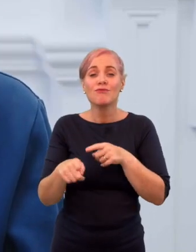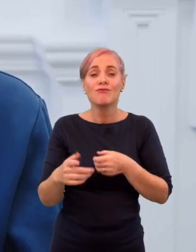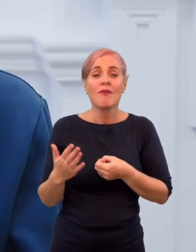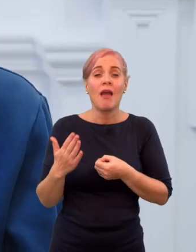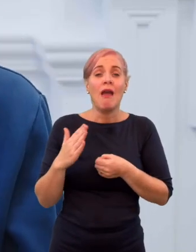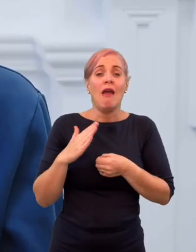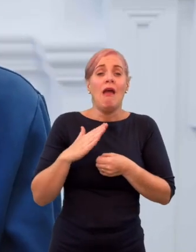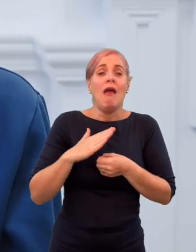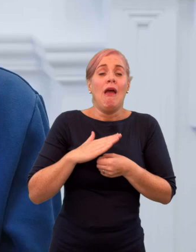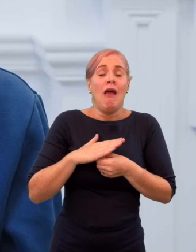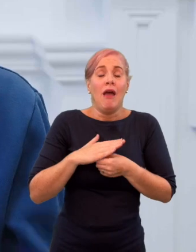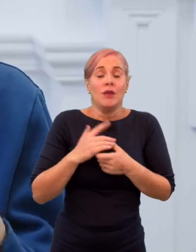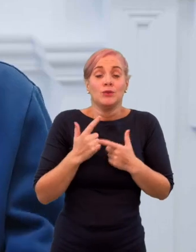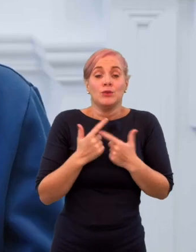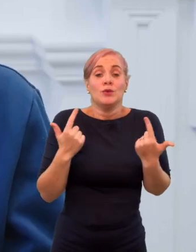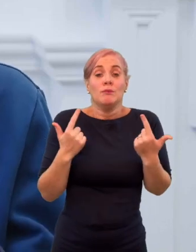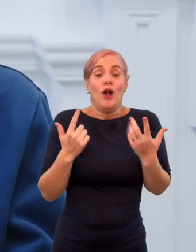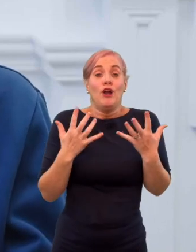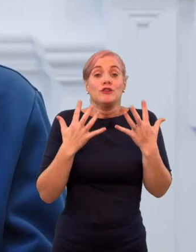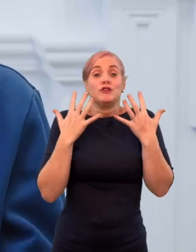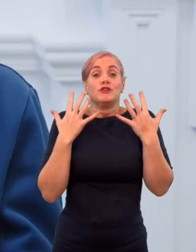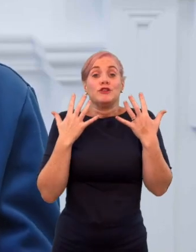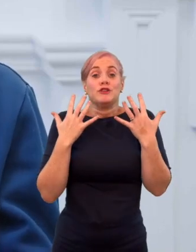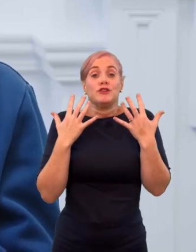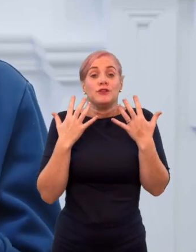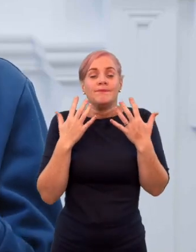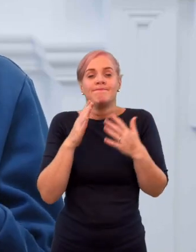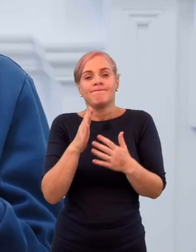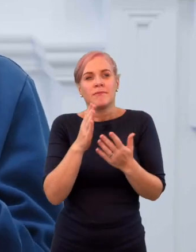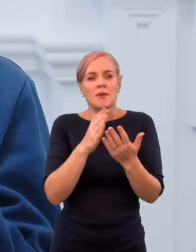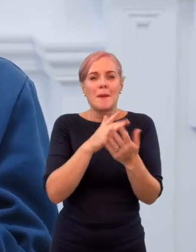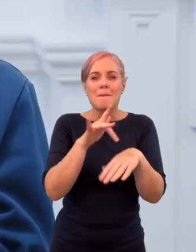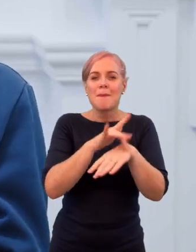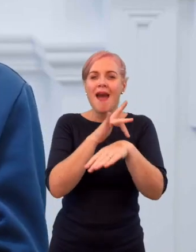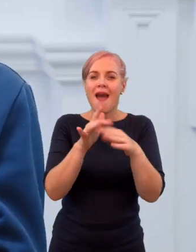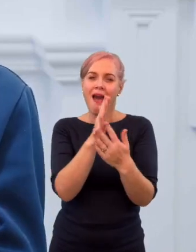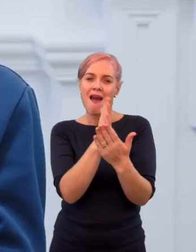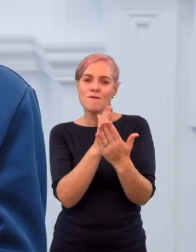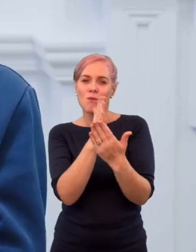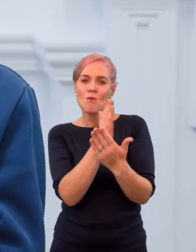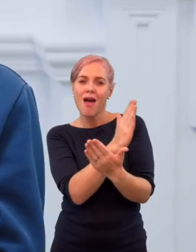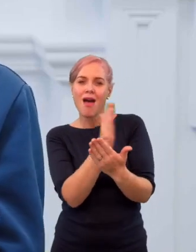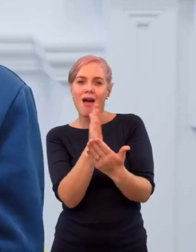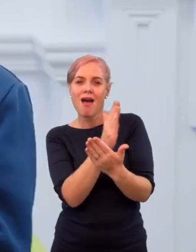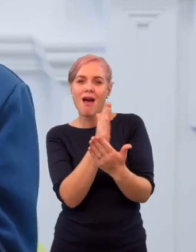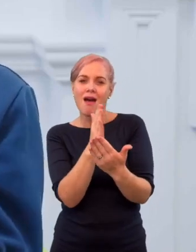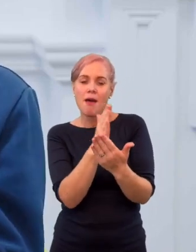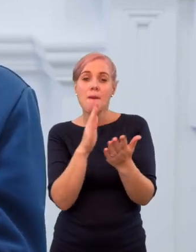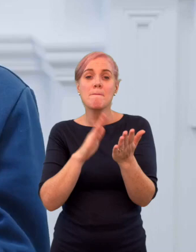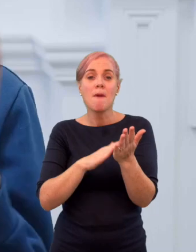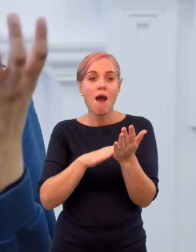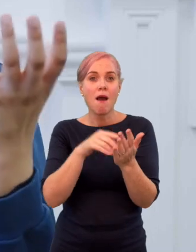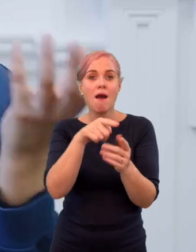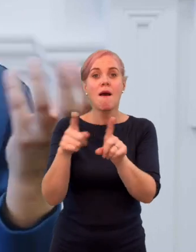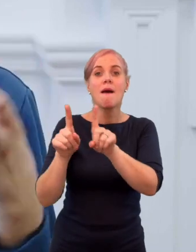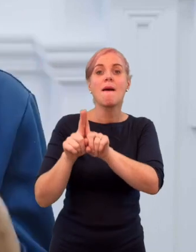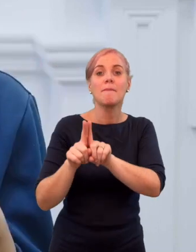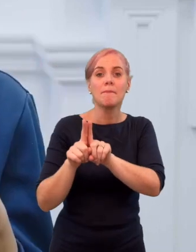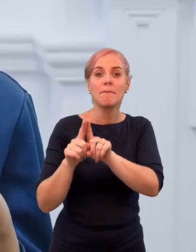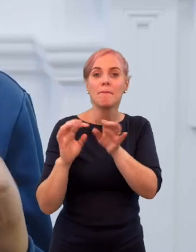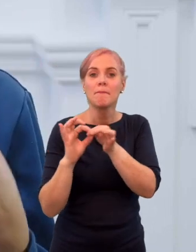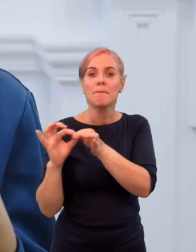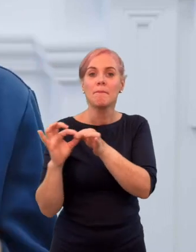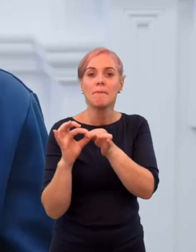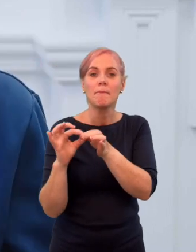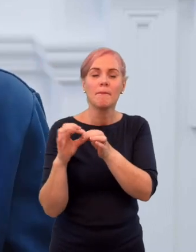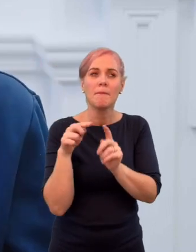end, as much as she's trying to put a lid on it, it's all catching up to her. And I think throughout the play, when her and her mum